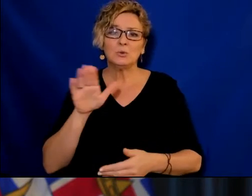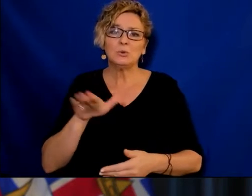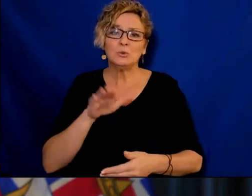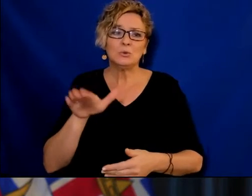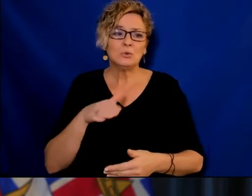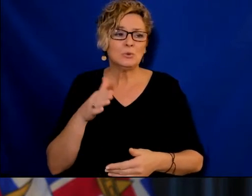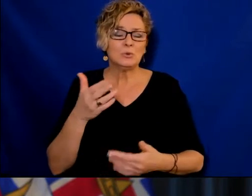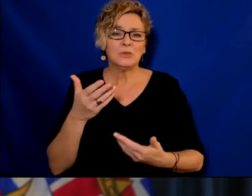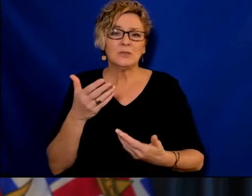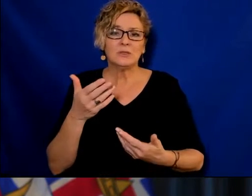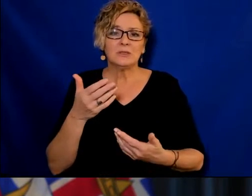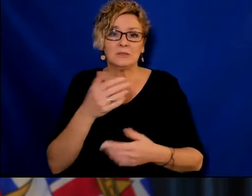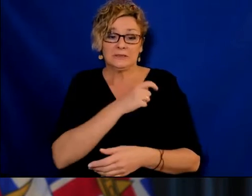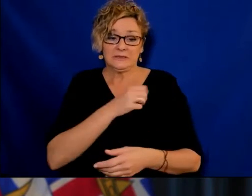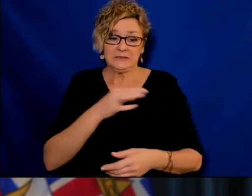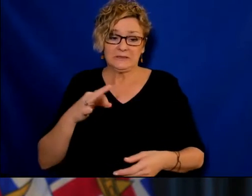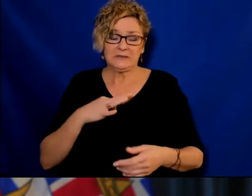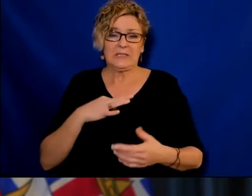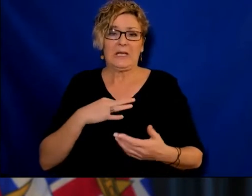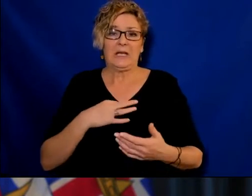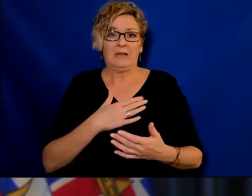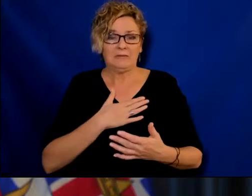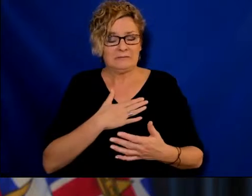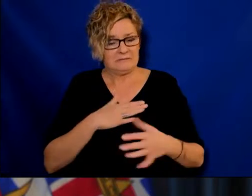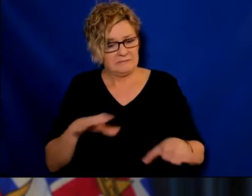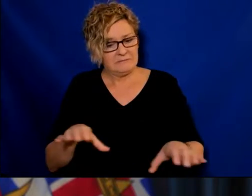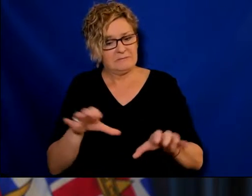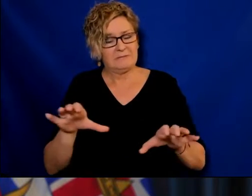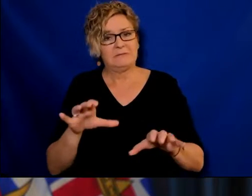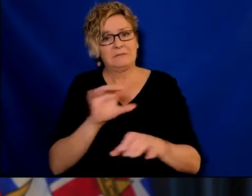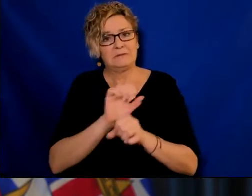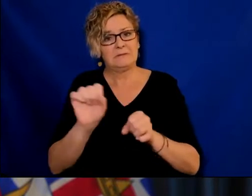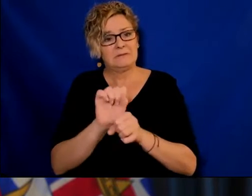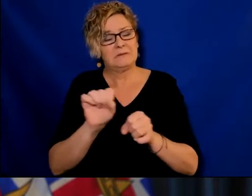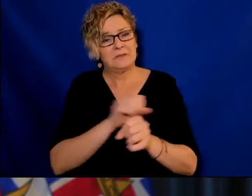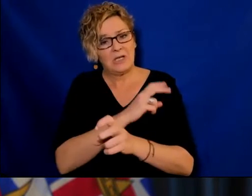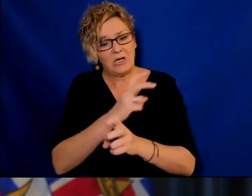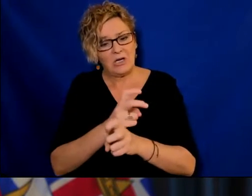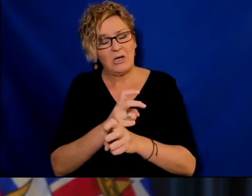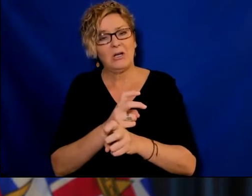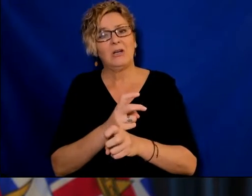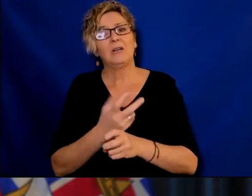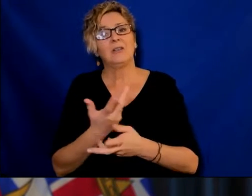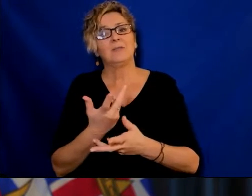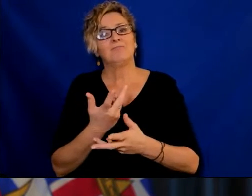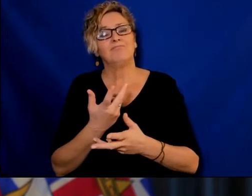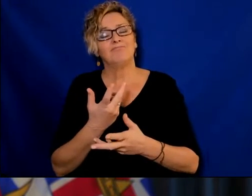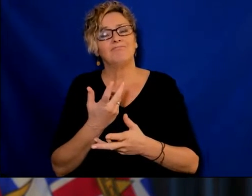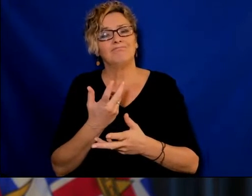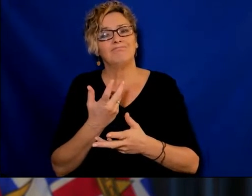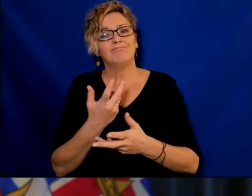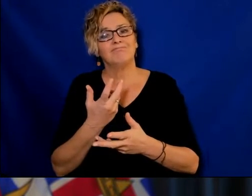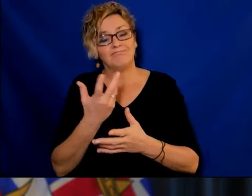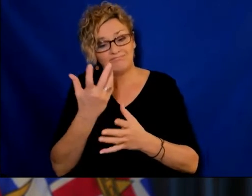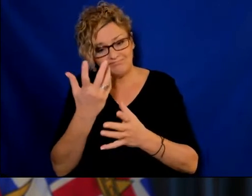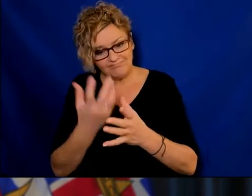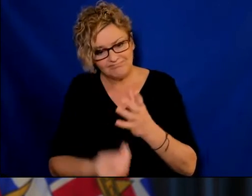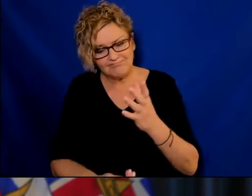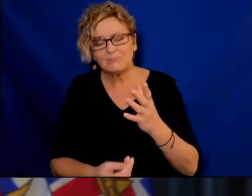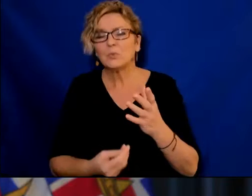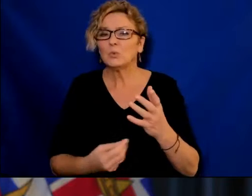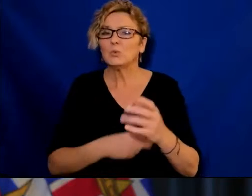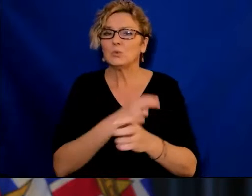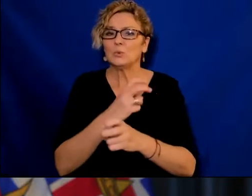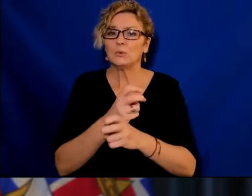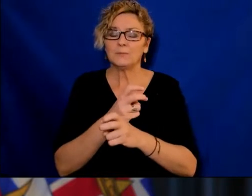extraordinary time to deal with COVID-19 everywhere in BC. In fact, 6 of these